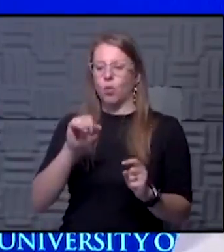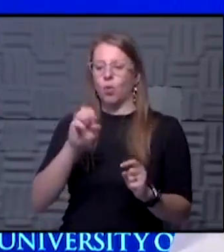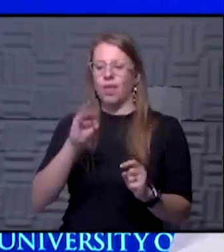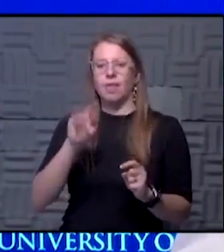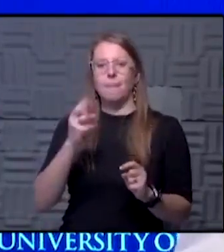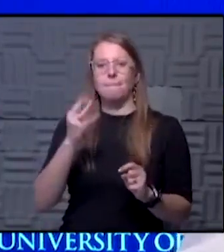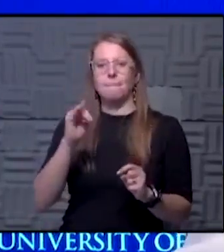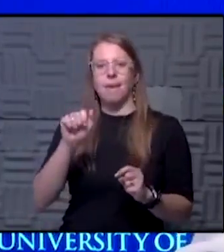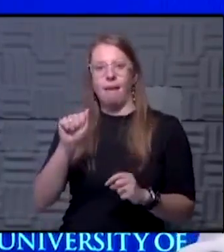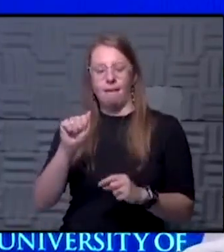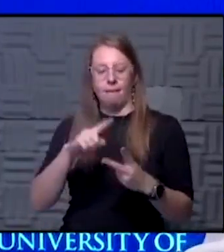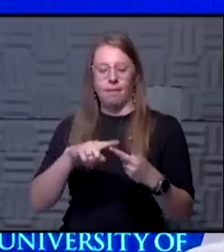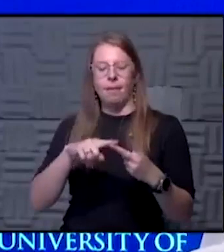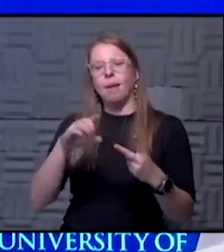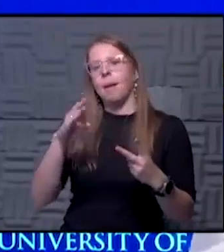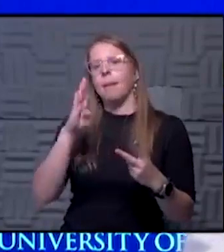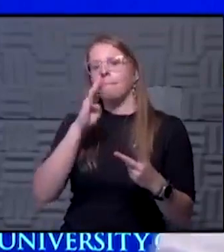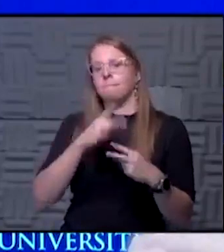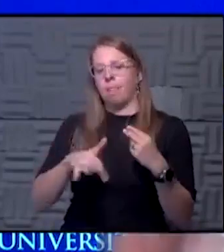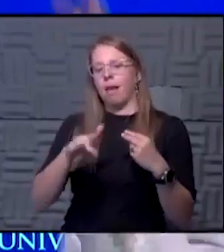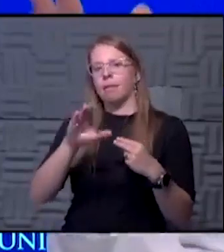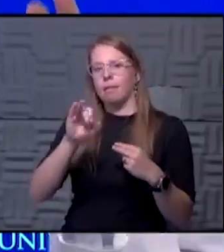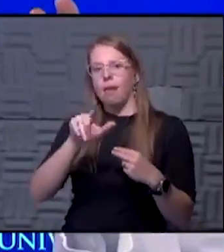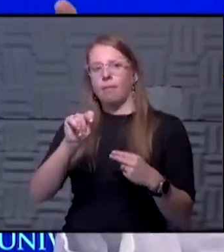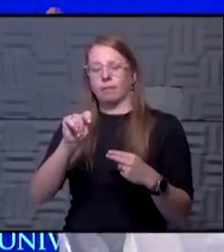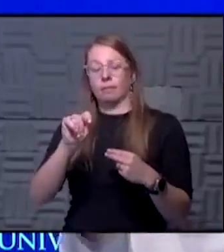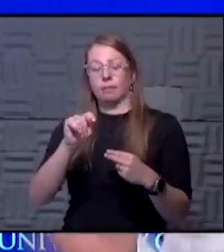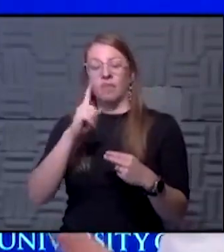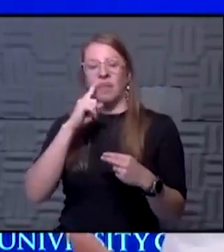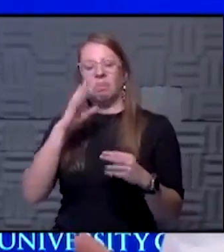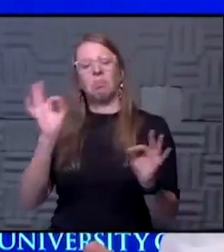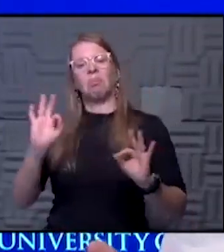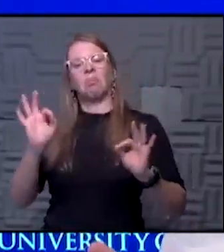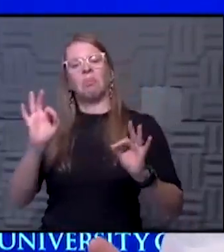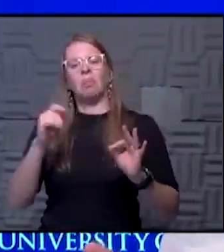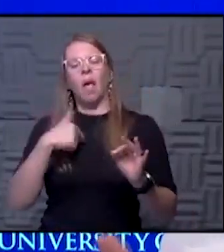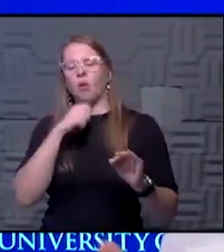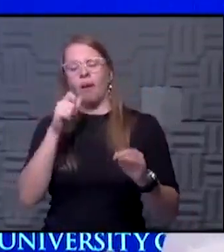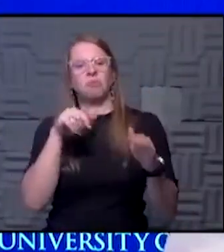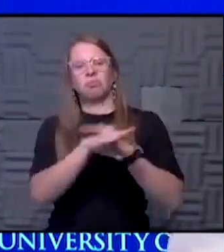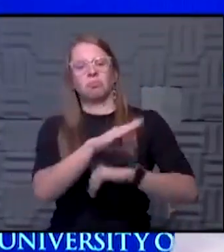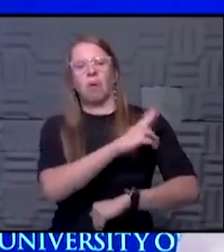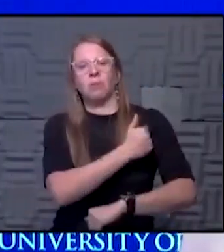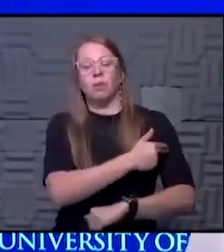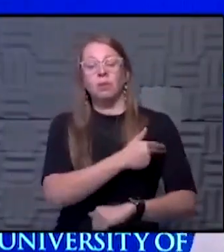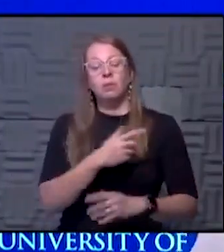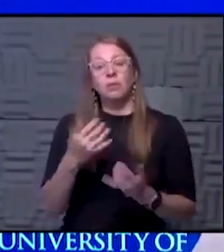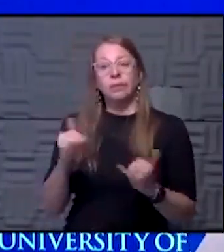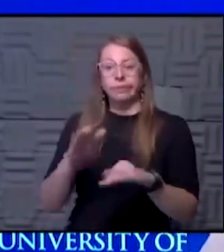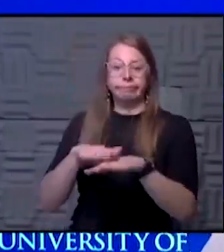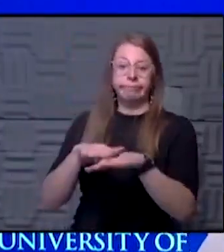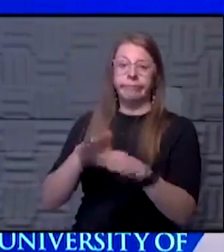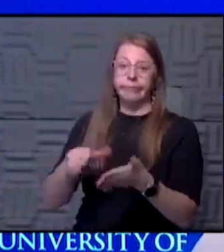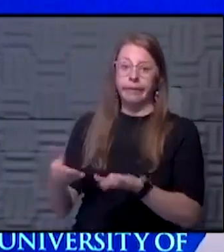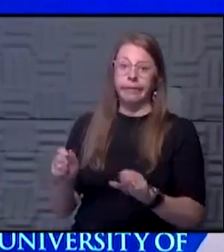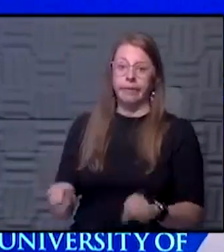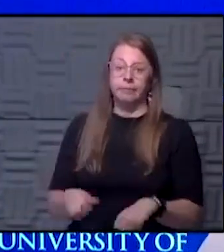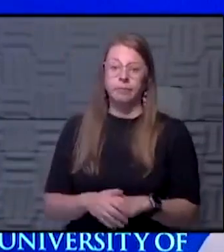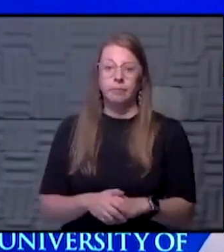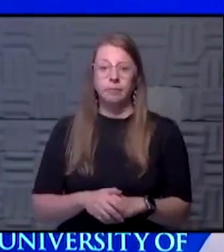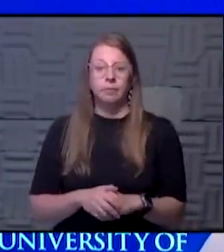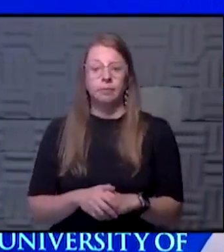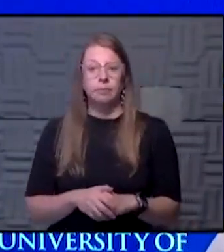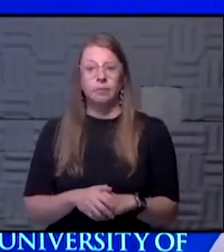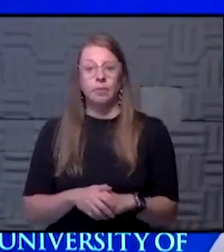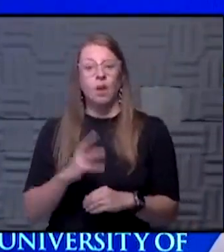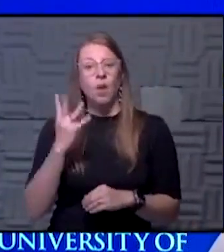so this is not friendly. And even if you think, well, I'm at home, I didn't go to the hospital, you could still die from this. And so that's part of the struggle. Why we